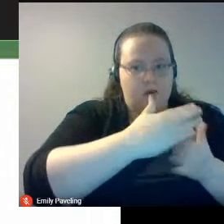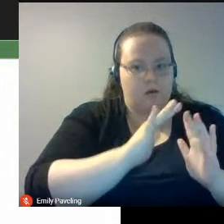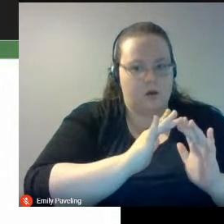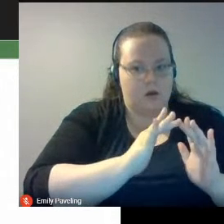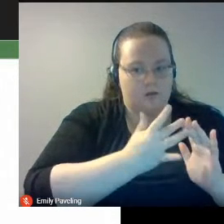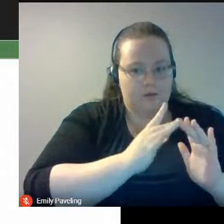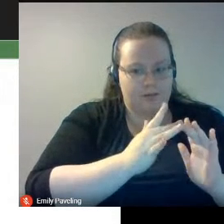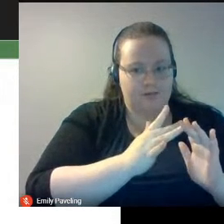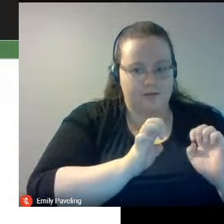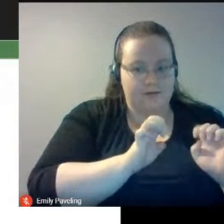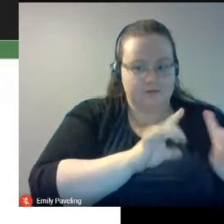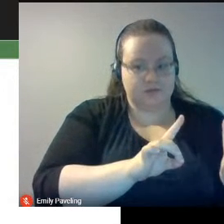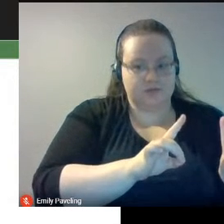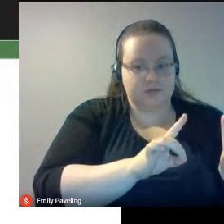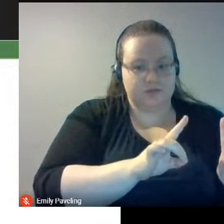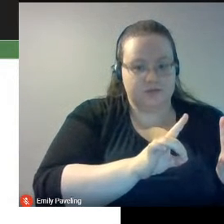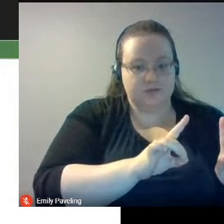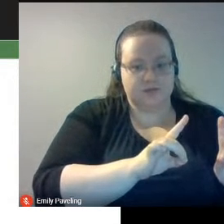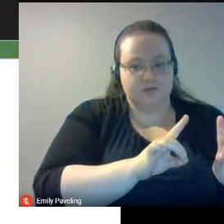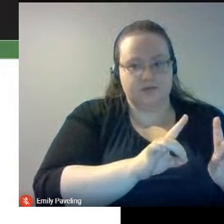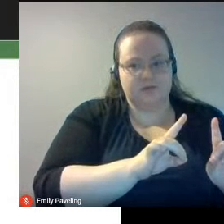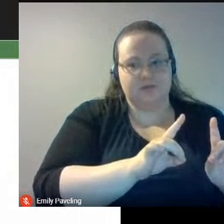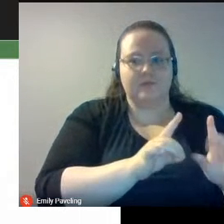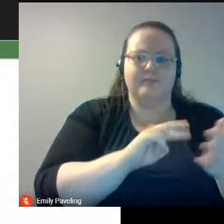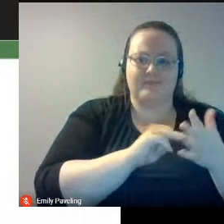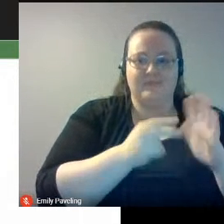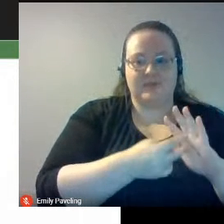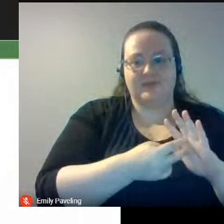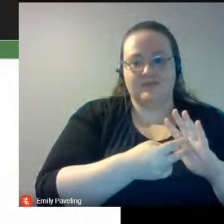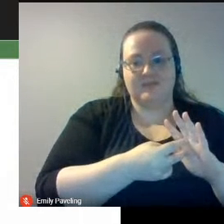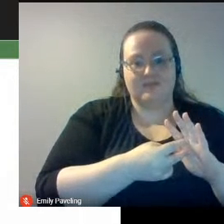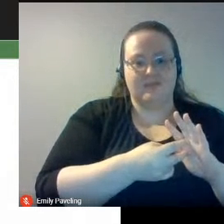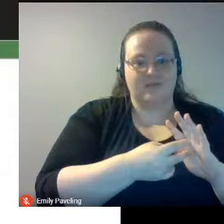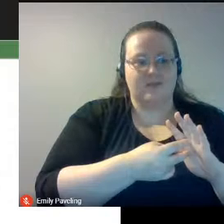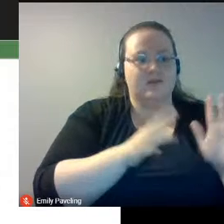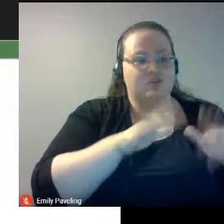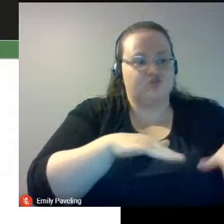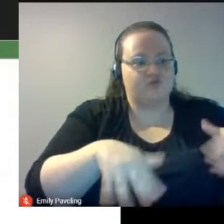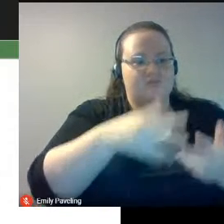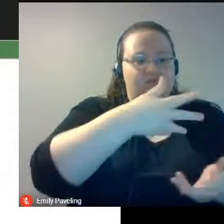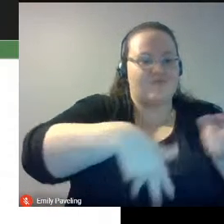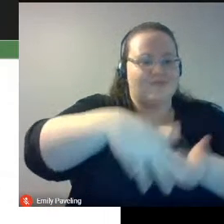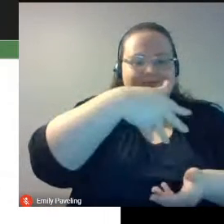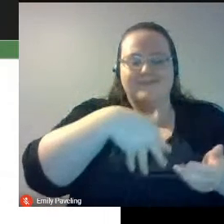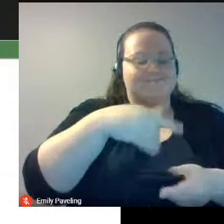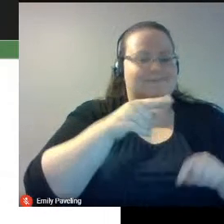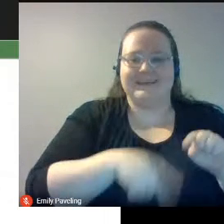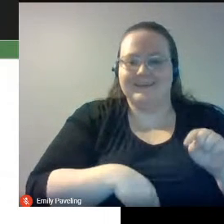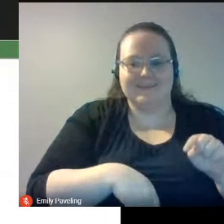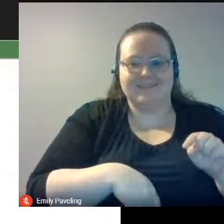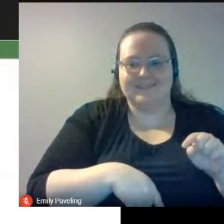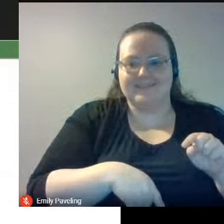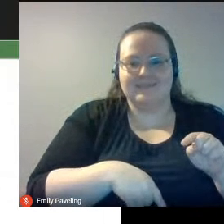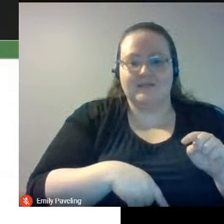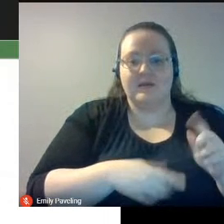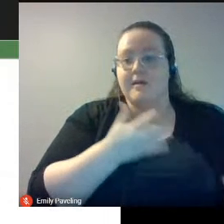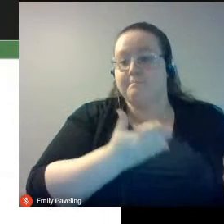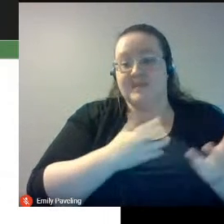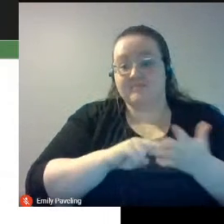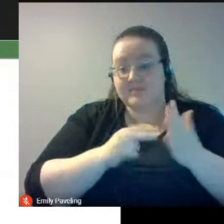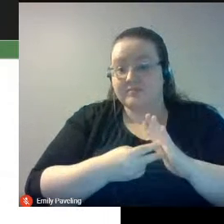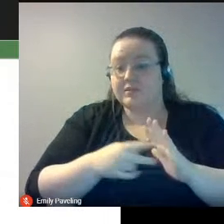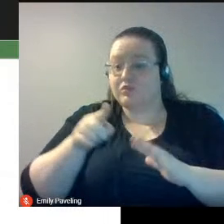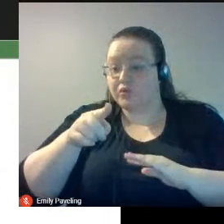child? This option makes it more challenging for children to socialize with their peers, and you may be working from